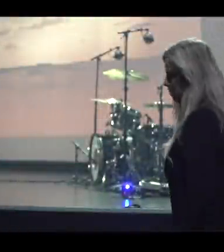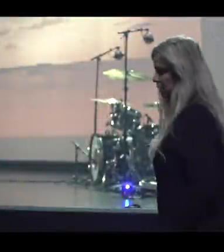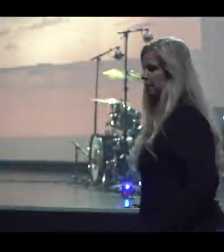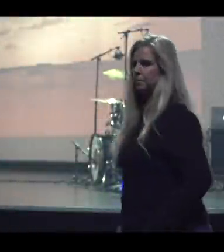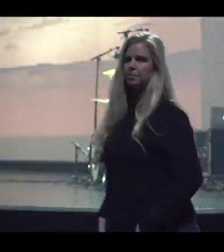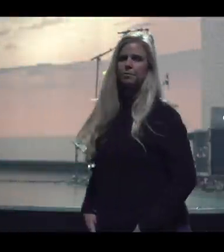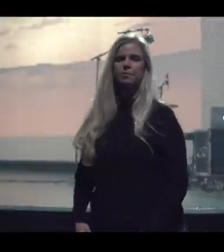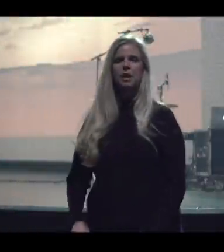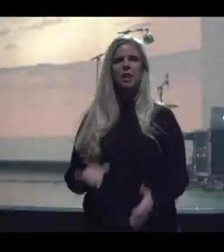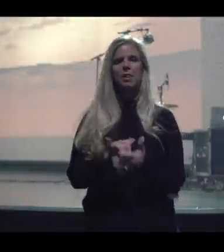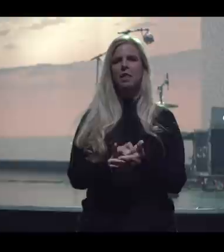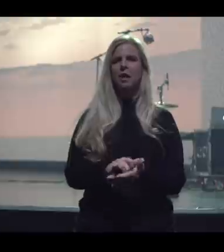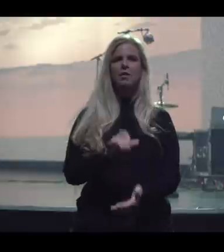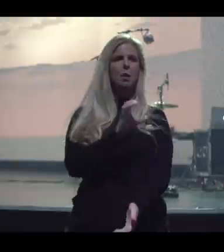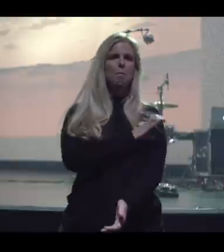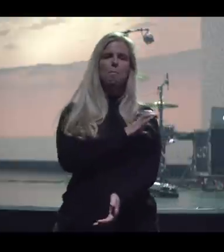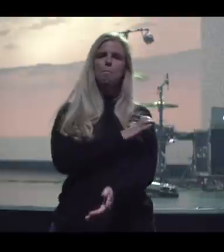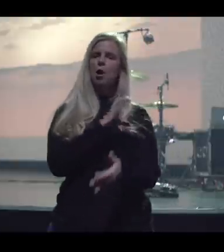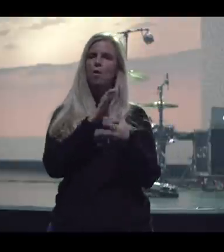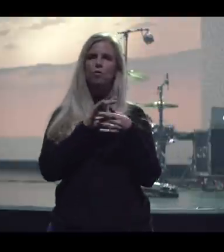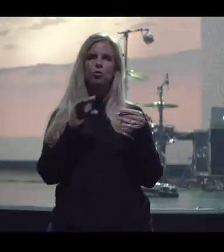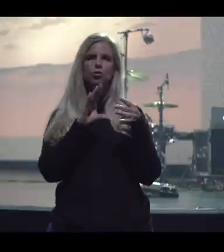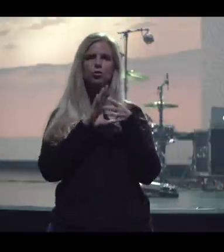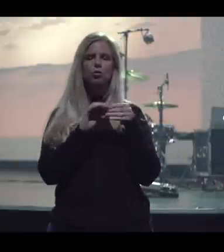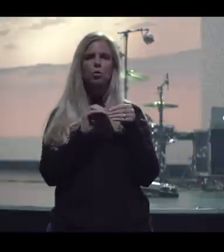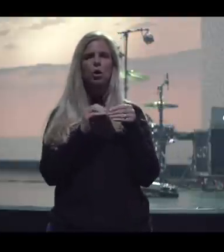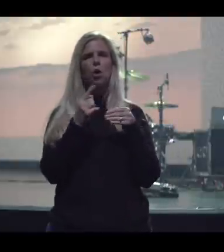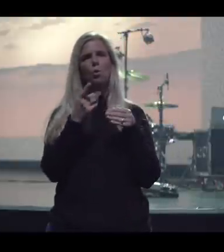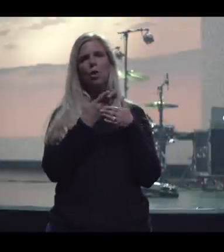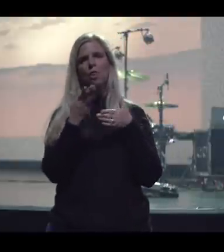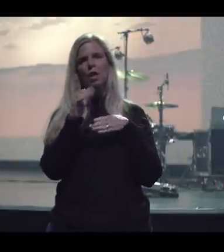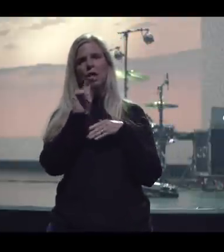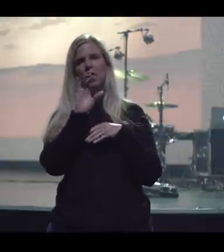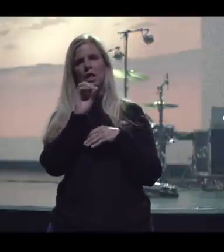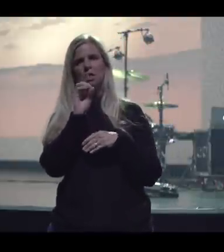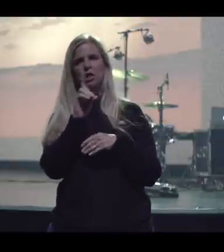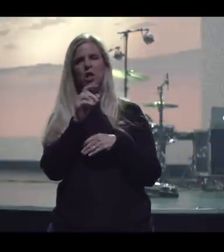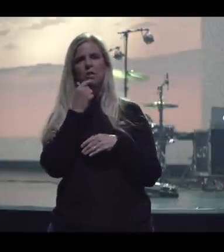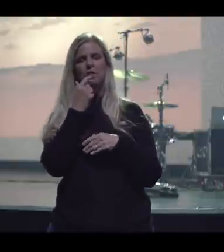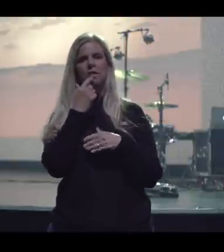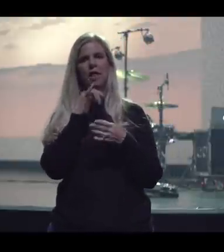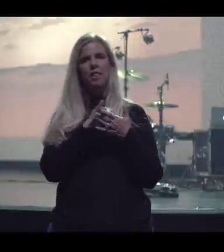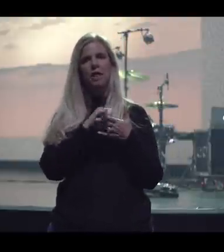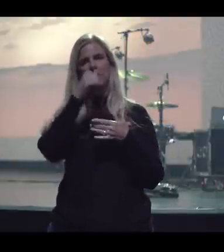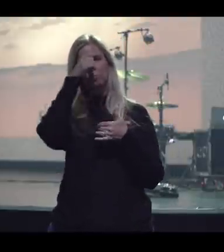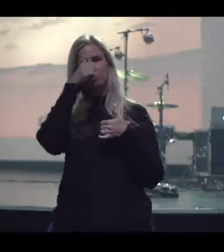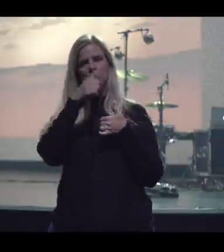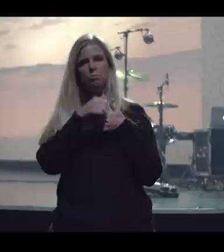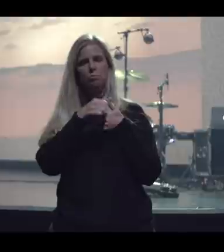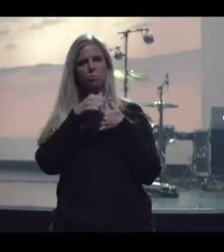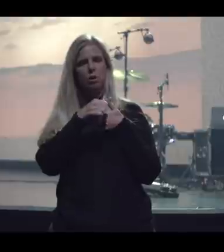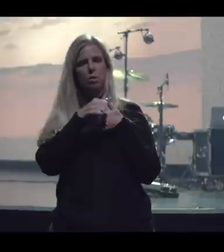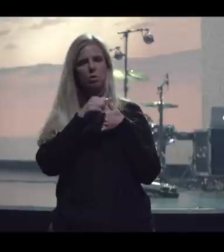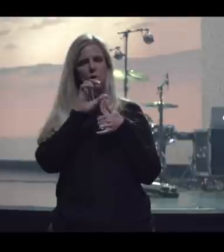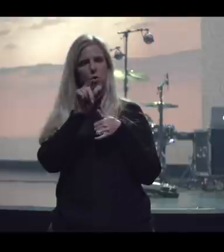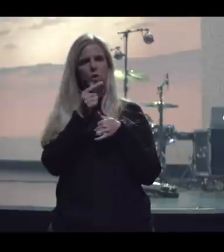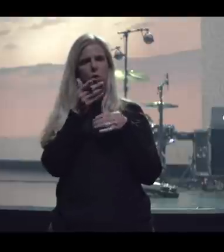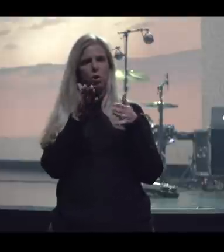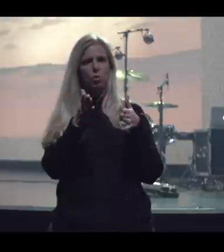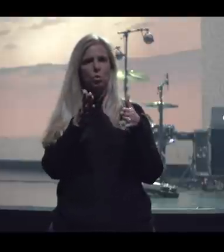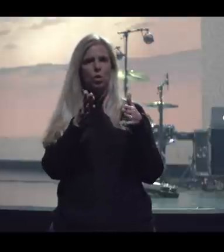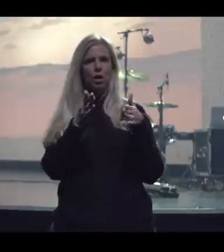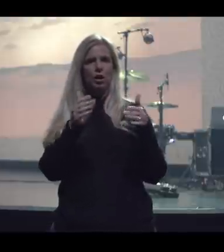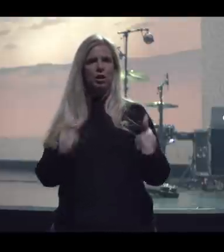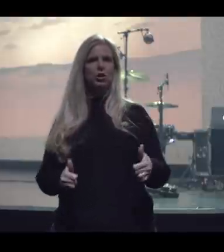That's a powerful story. And one thing that Todd said that really stuck with me is the only way to survive